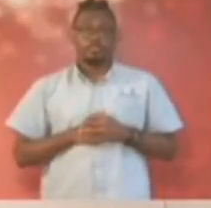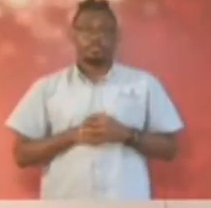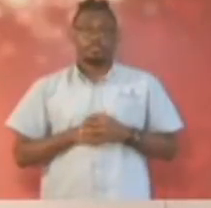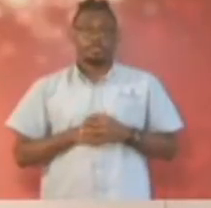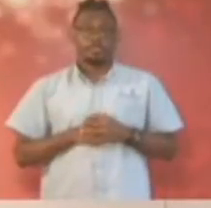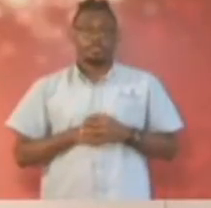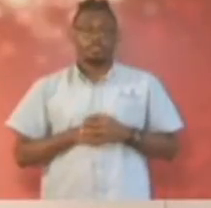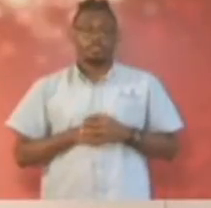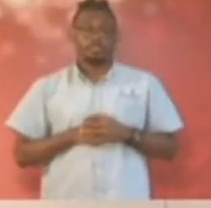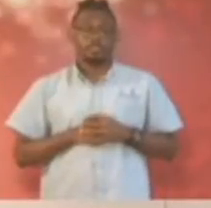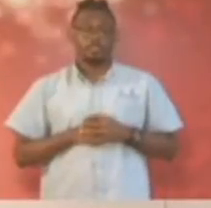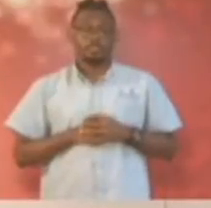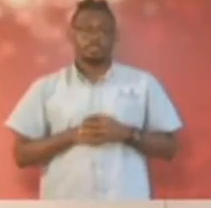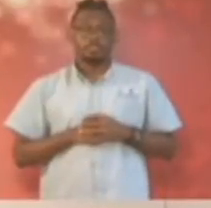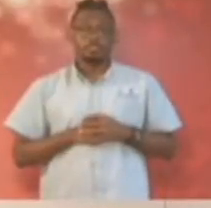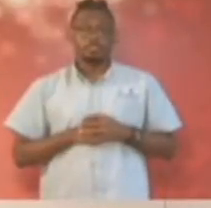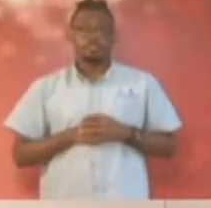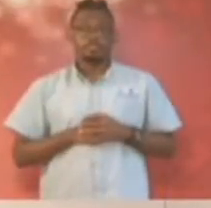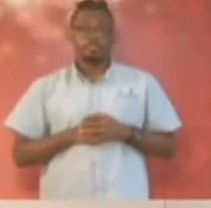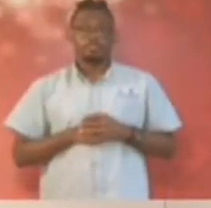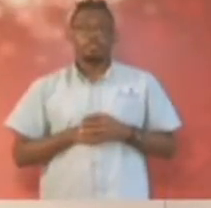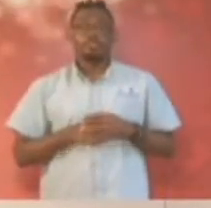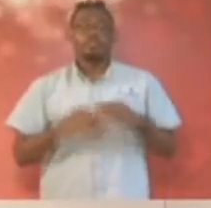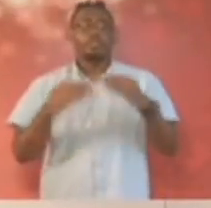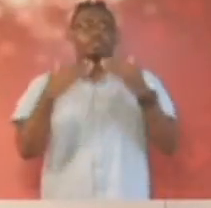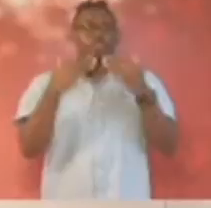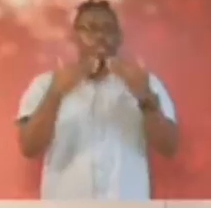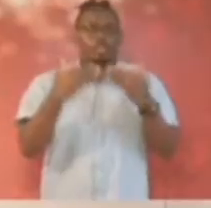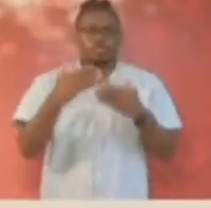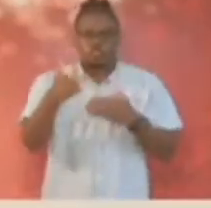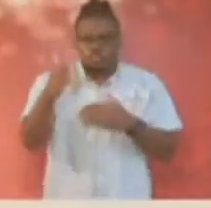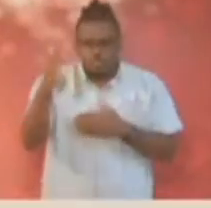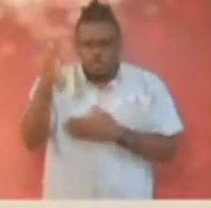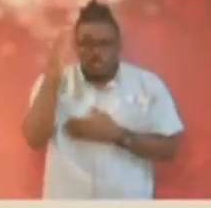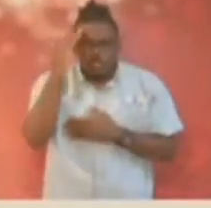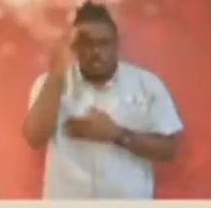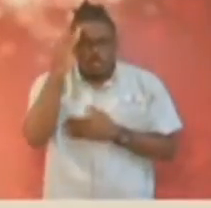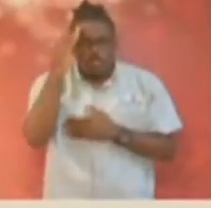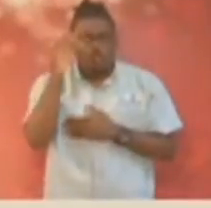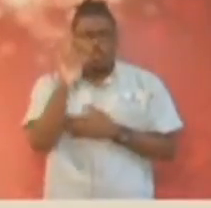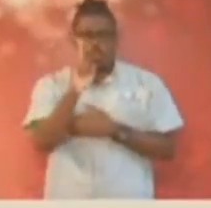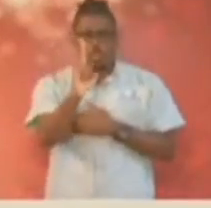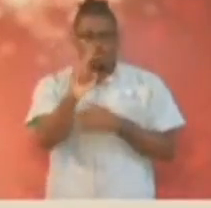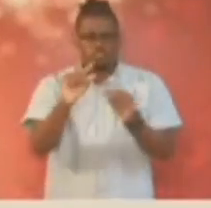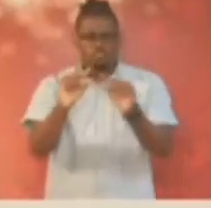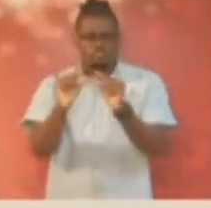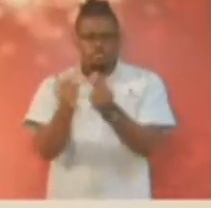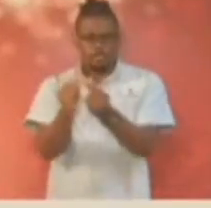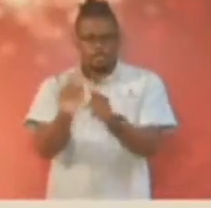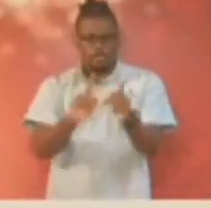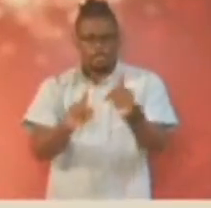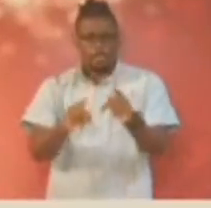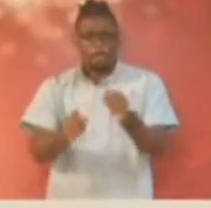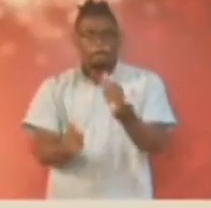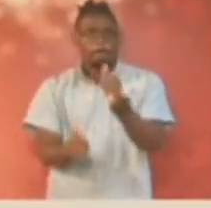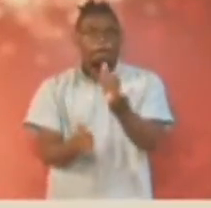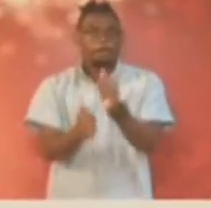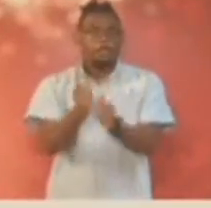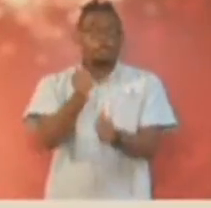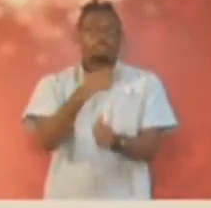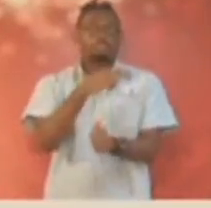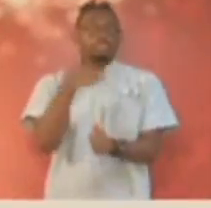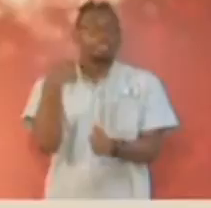Thank you very much, Dr. Hines. As you know, one of the categories of persons that are at the highest risk for